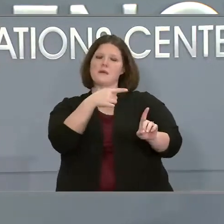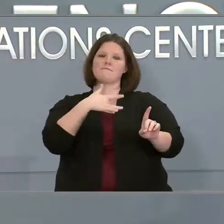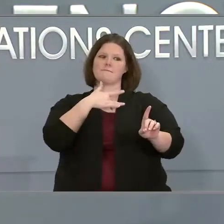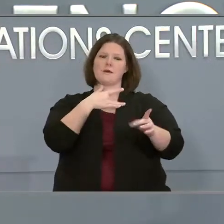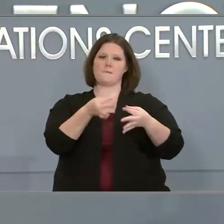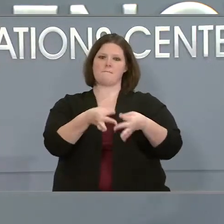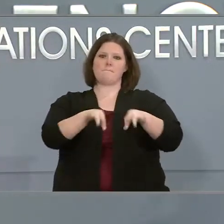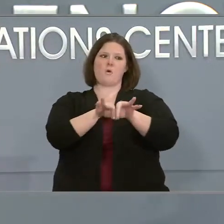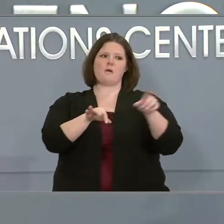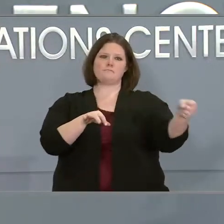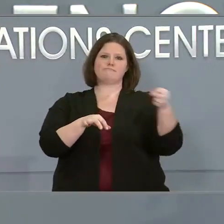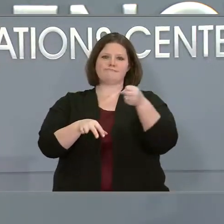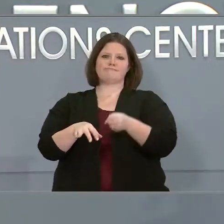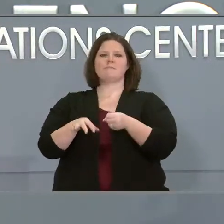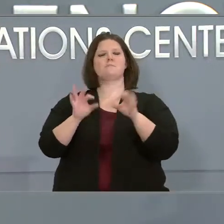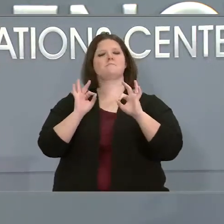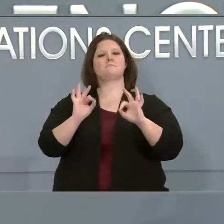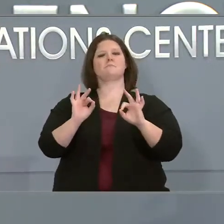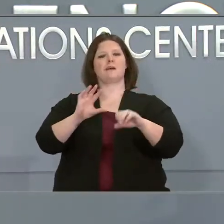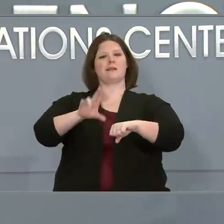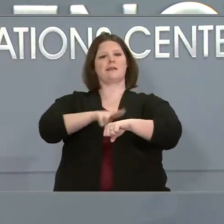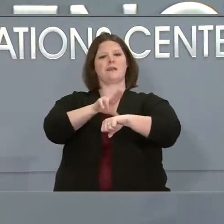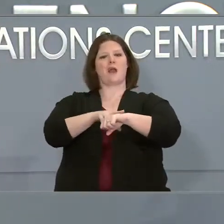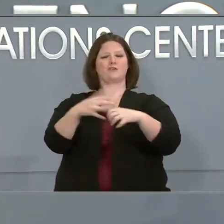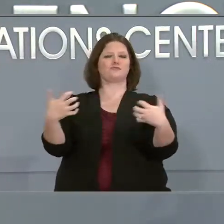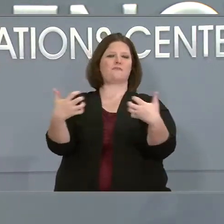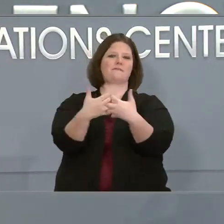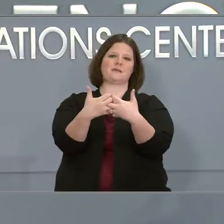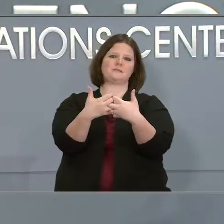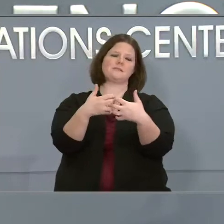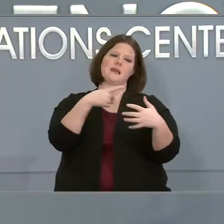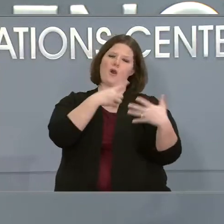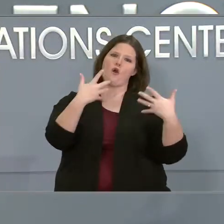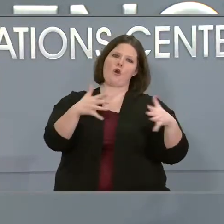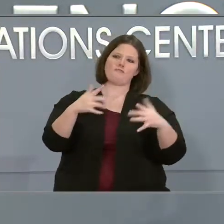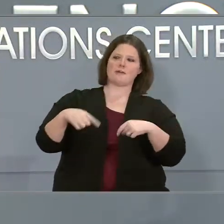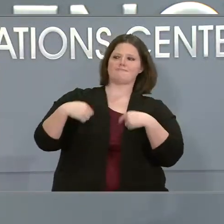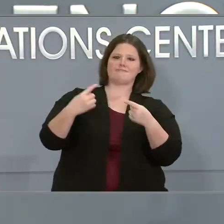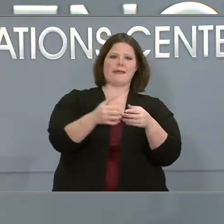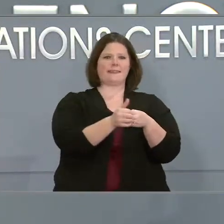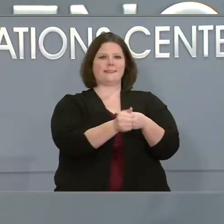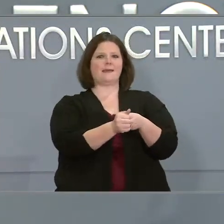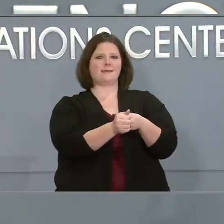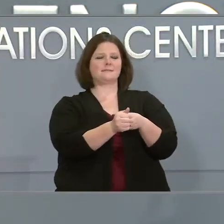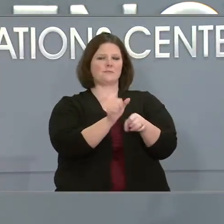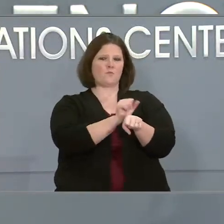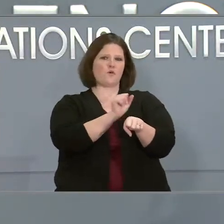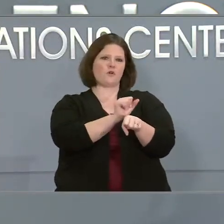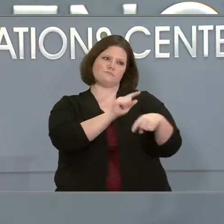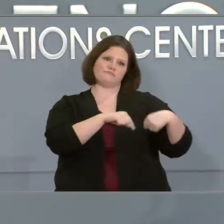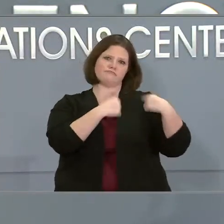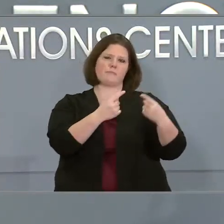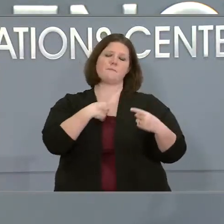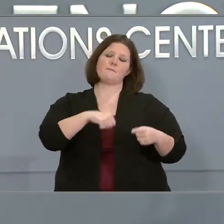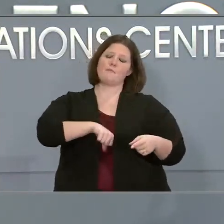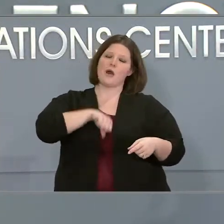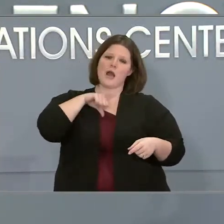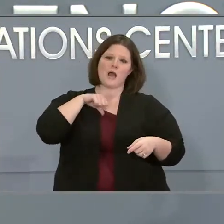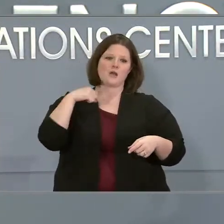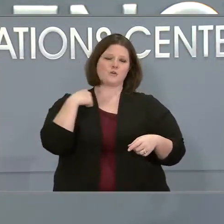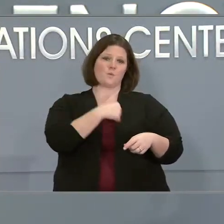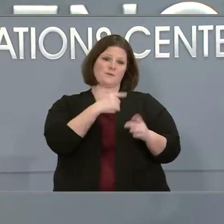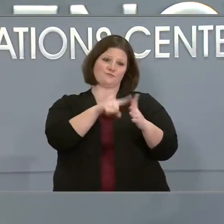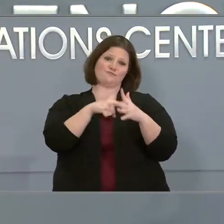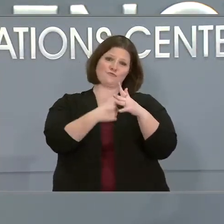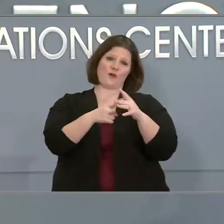really quite a natural fit. He has been leading so much of our work. I'm so proud of what we've been able to do when we rolled out the